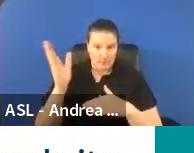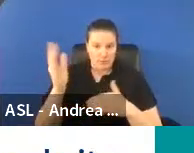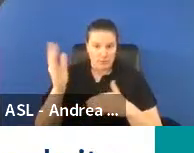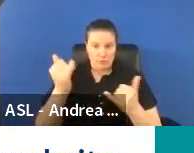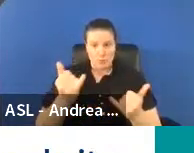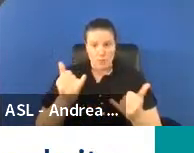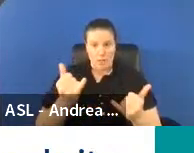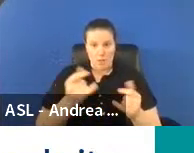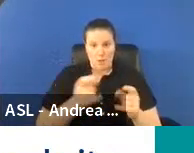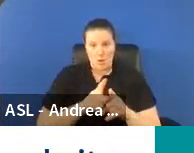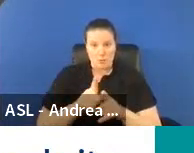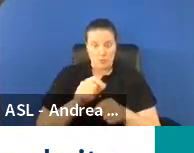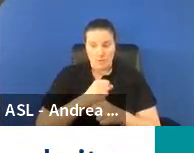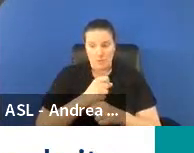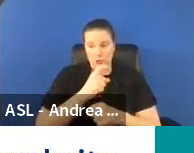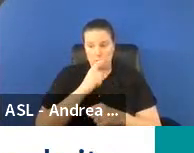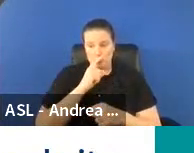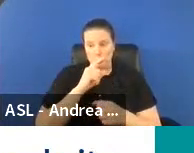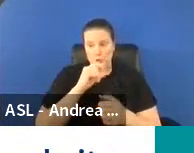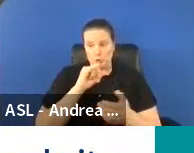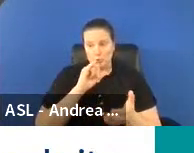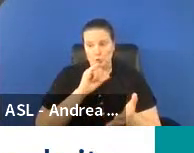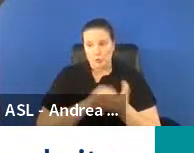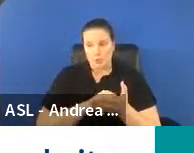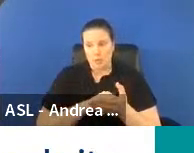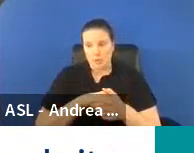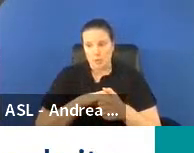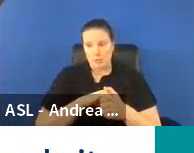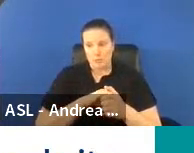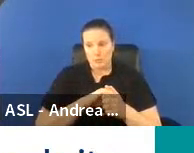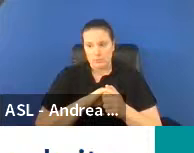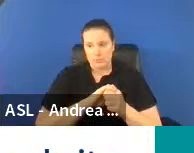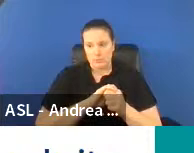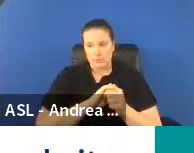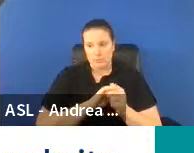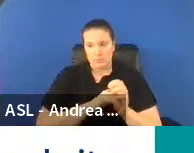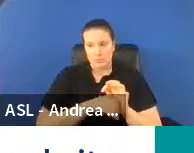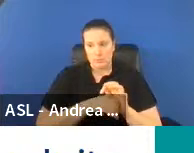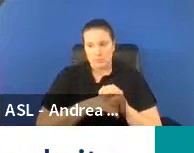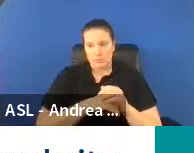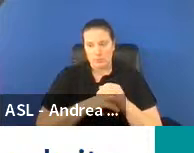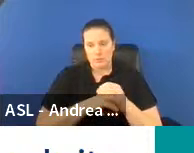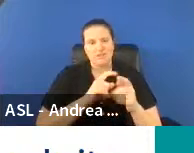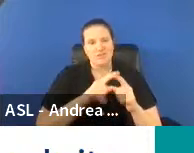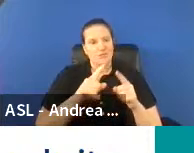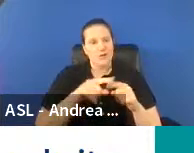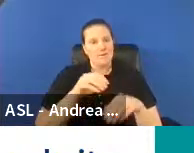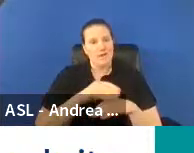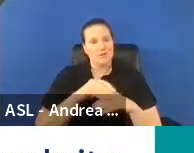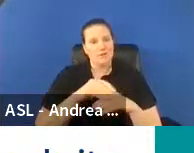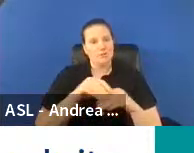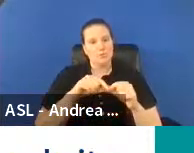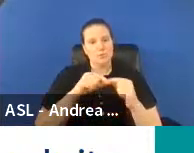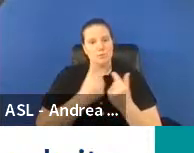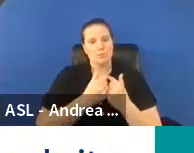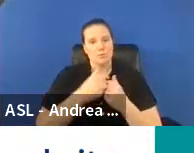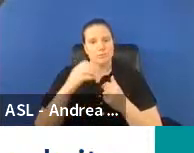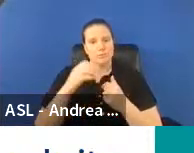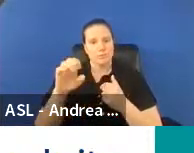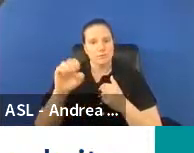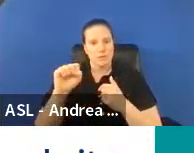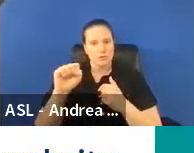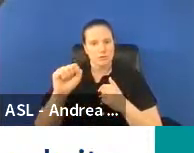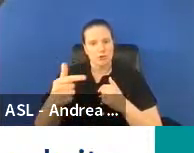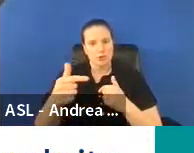We also are going to make sure that we present this information to our different advisory groups outside of the ESG. And then also